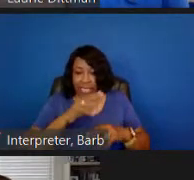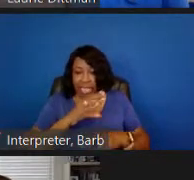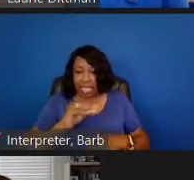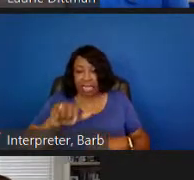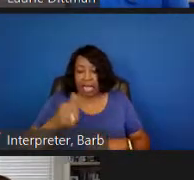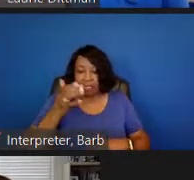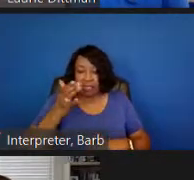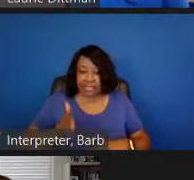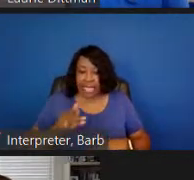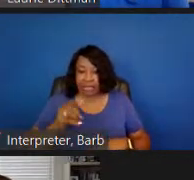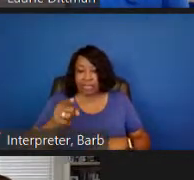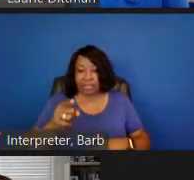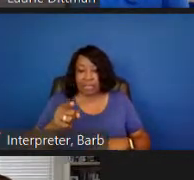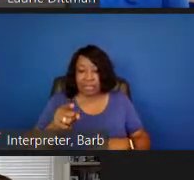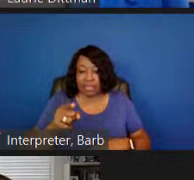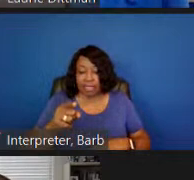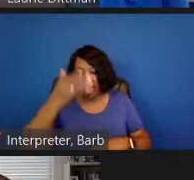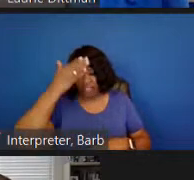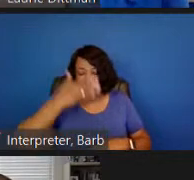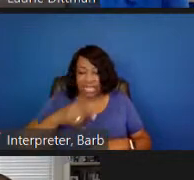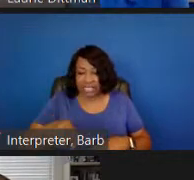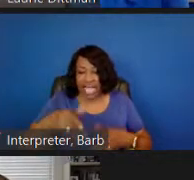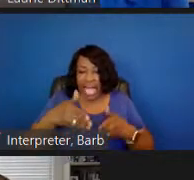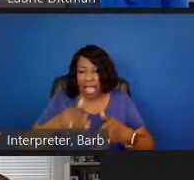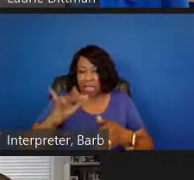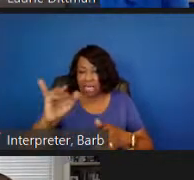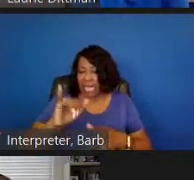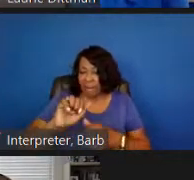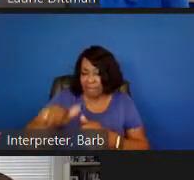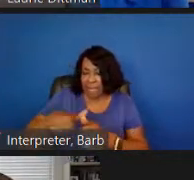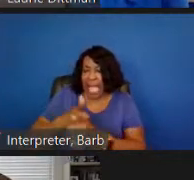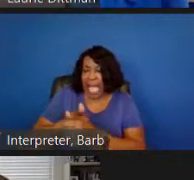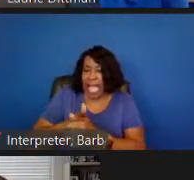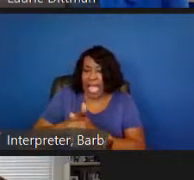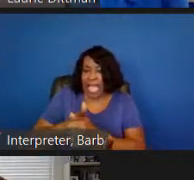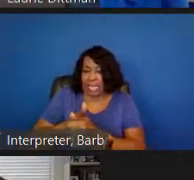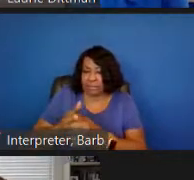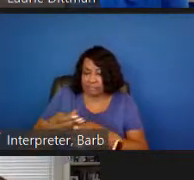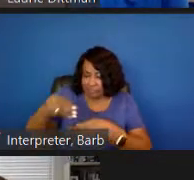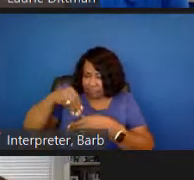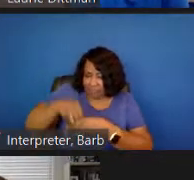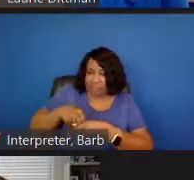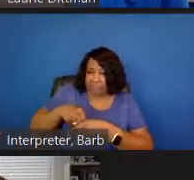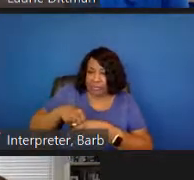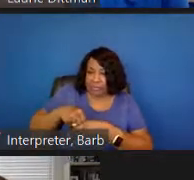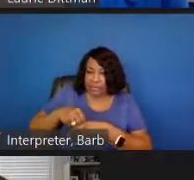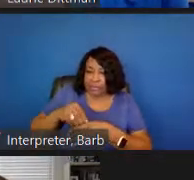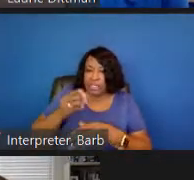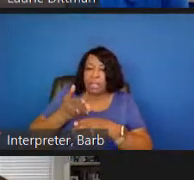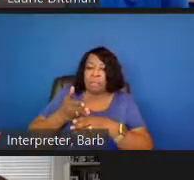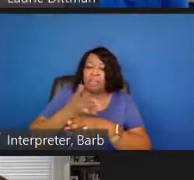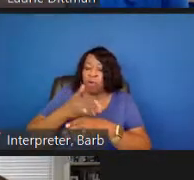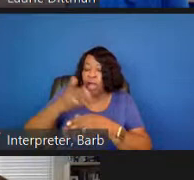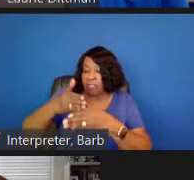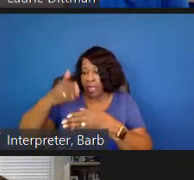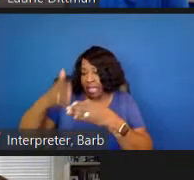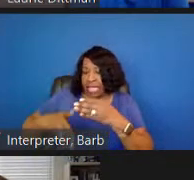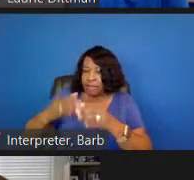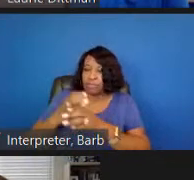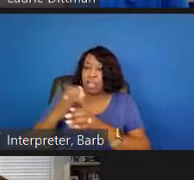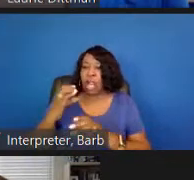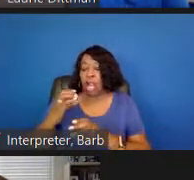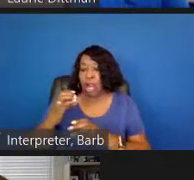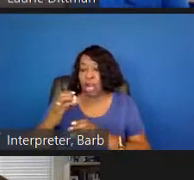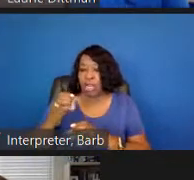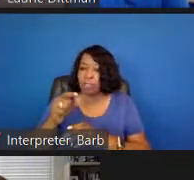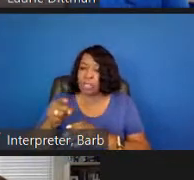aisle facing seats like right in the back, kind of tucked in right before the end of the car. Those are